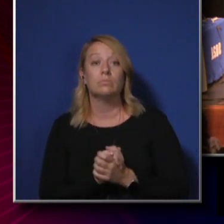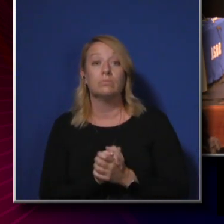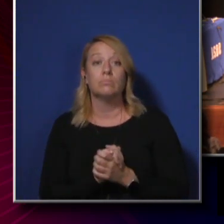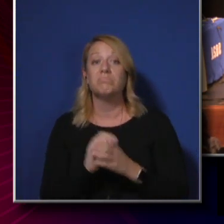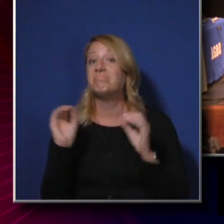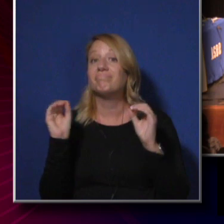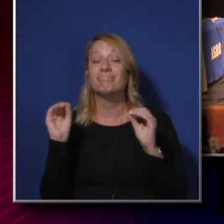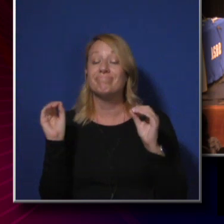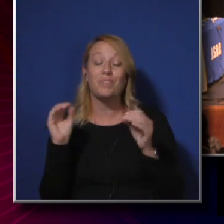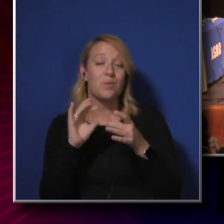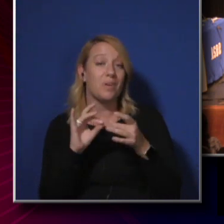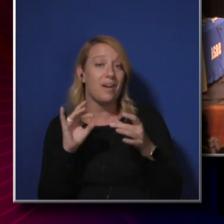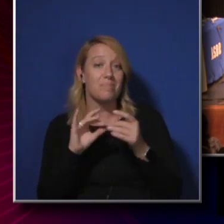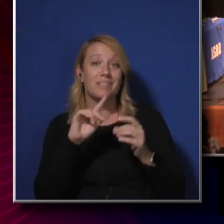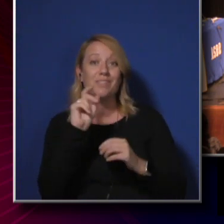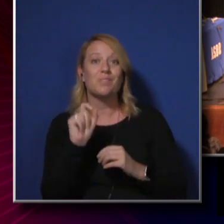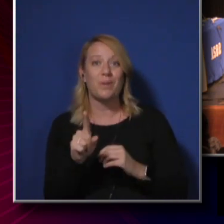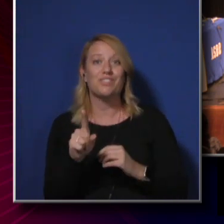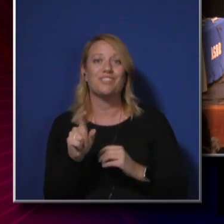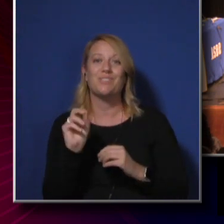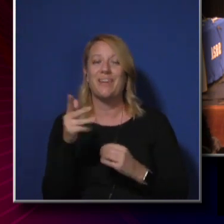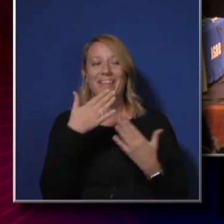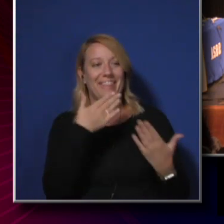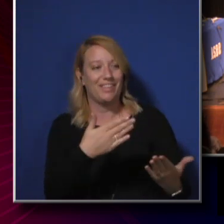Hearing none, thank you very much.